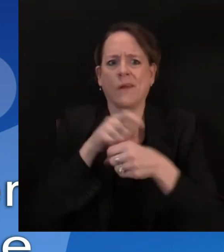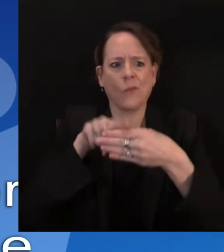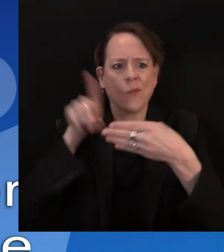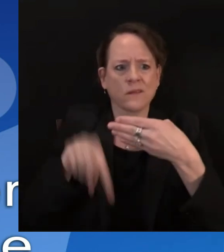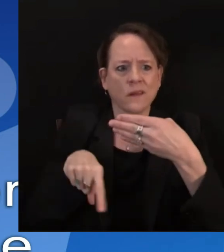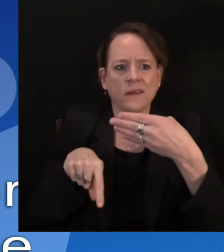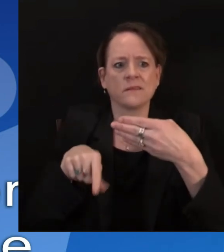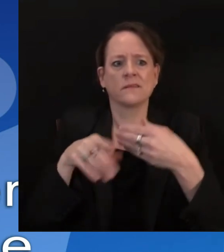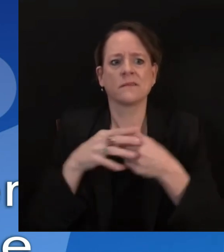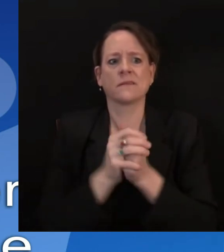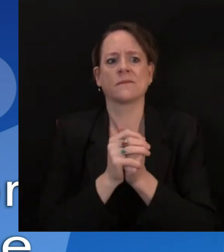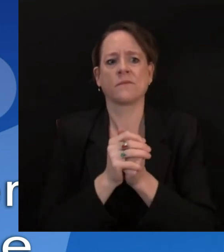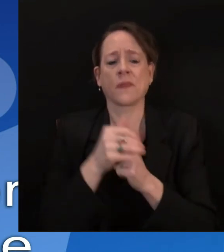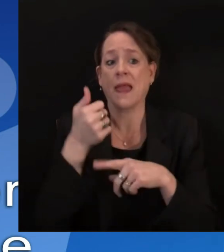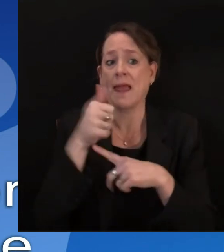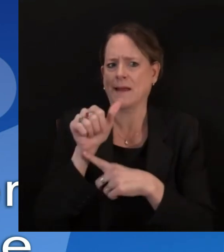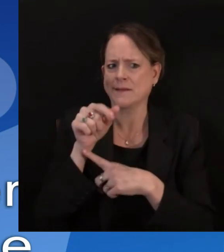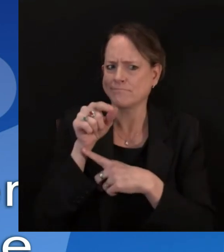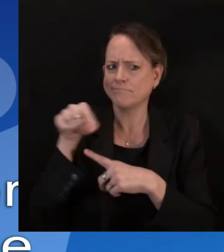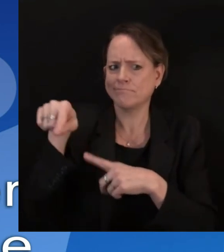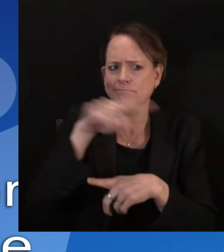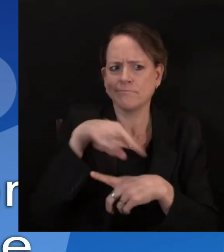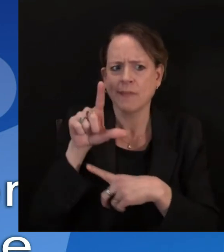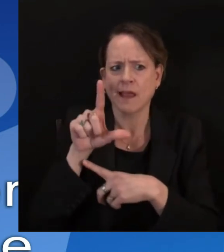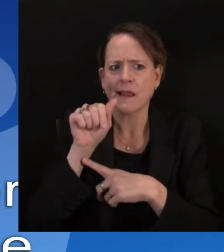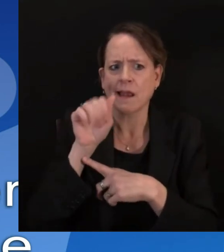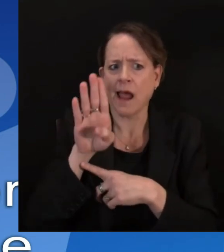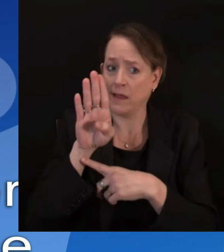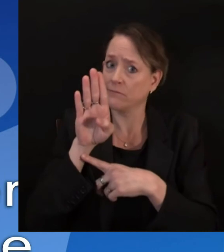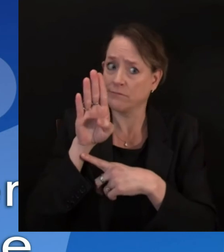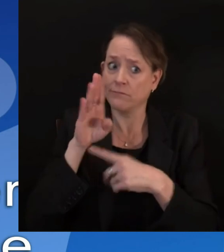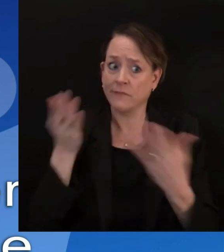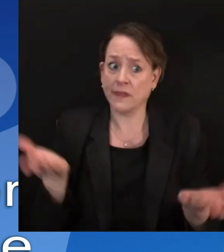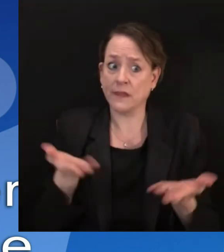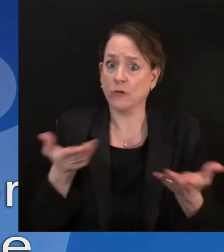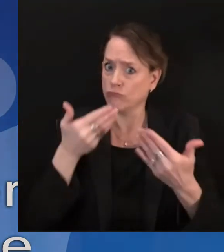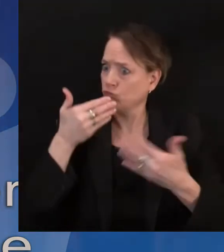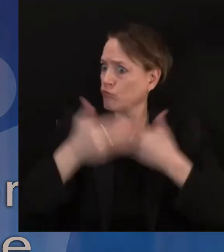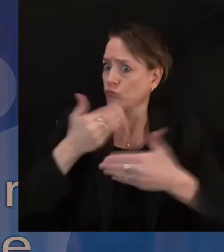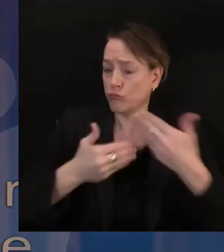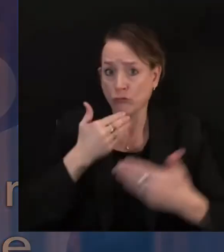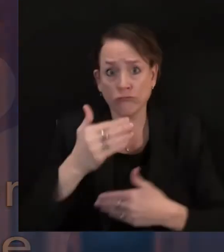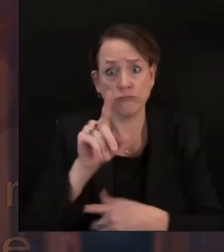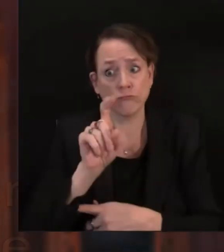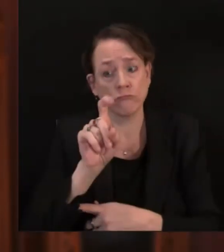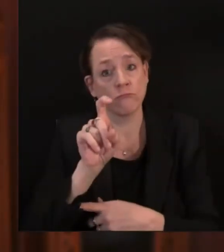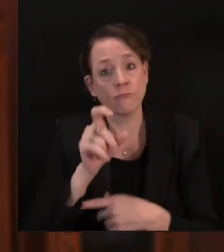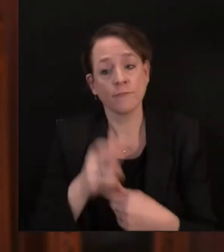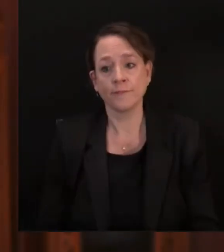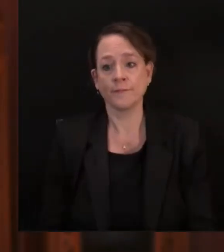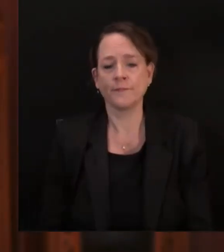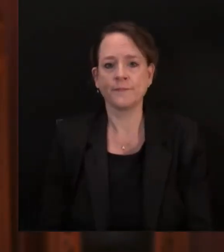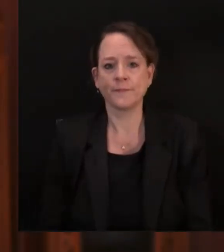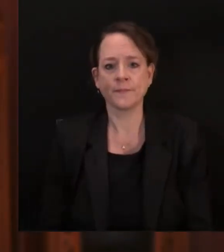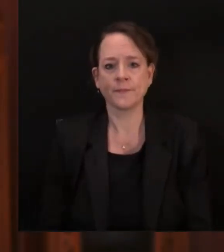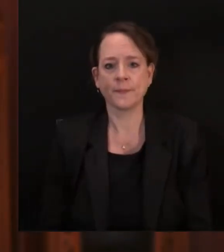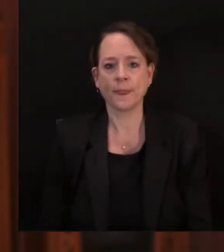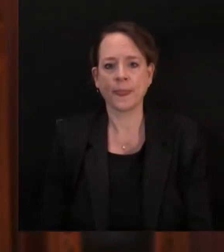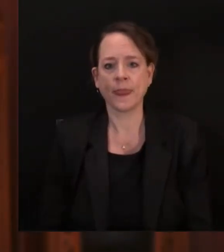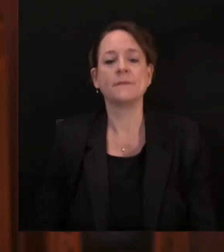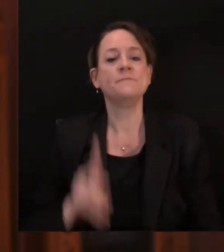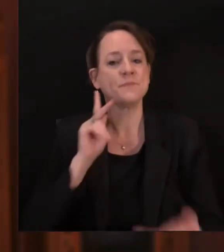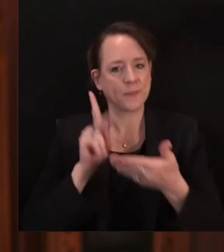being utilized to get those test results. So Vault is a